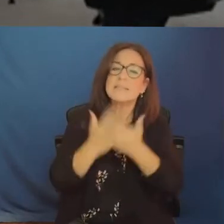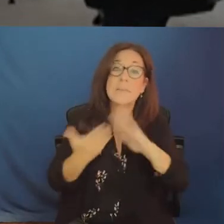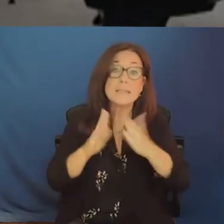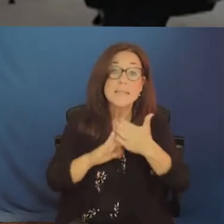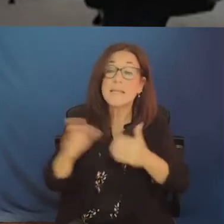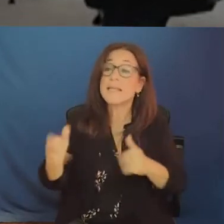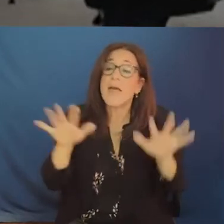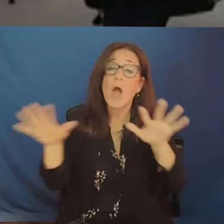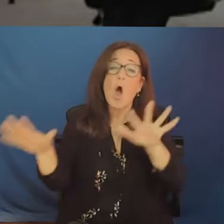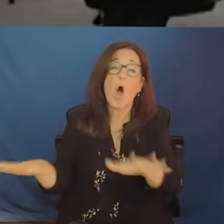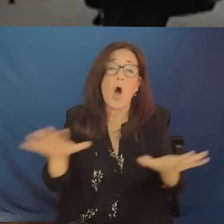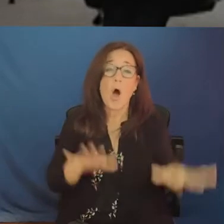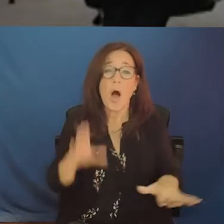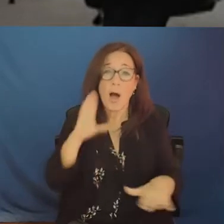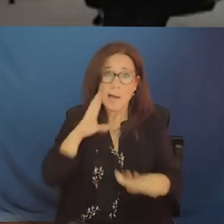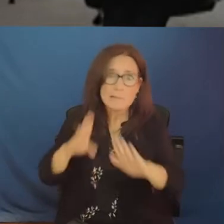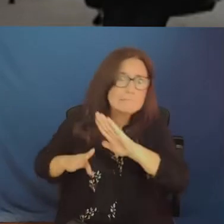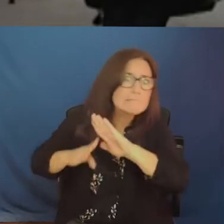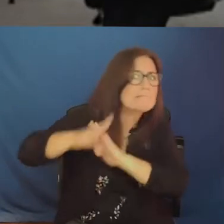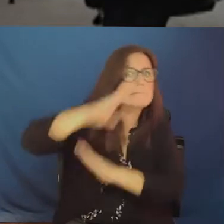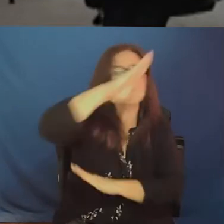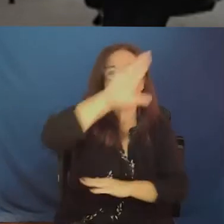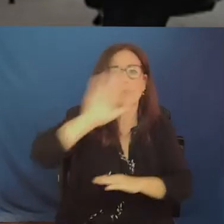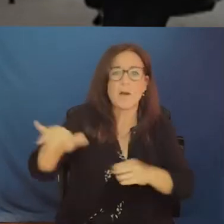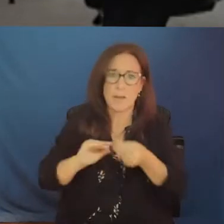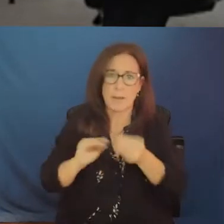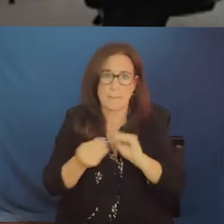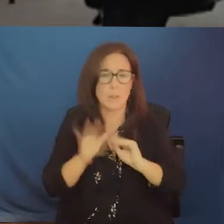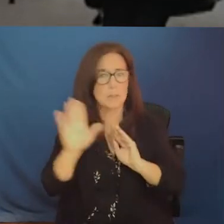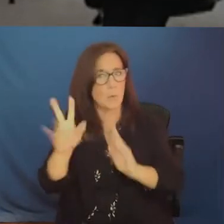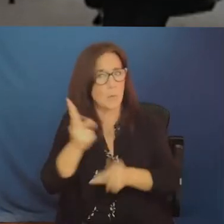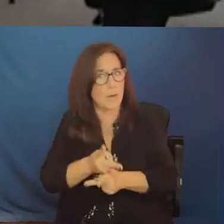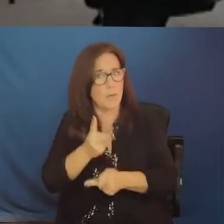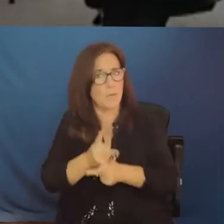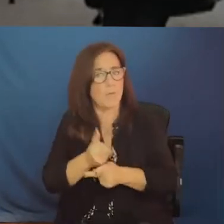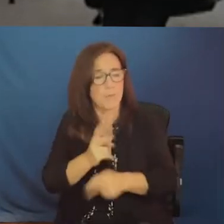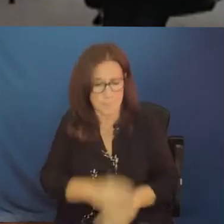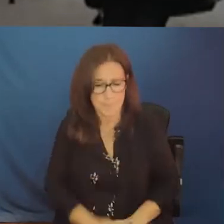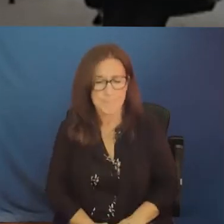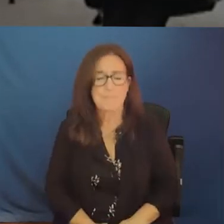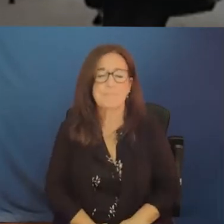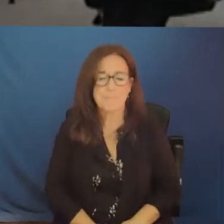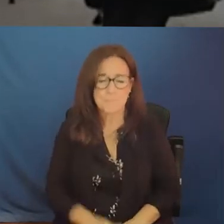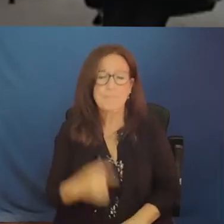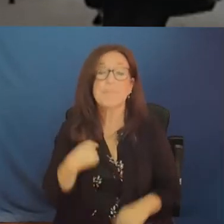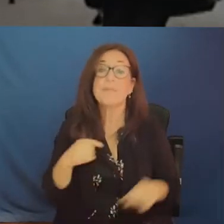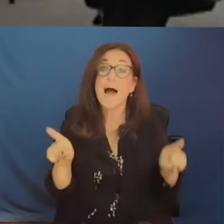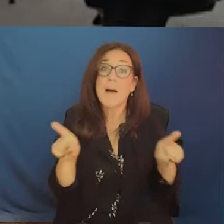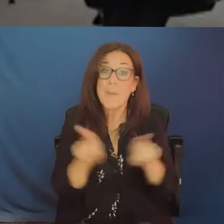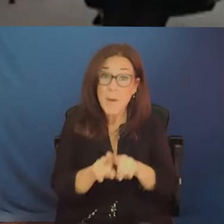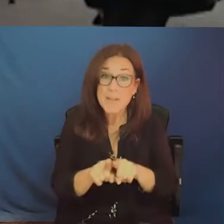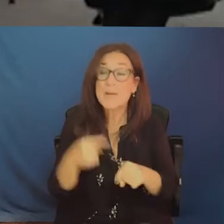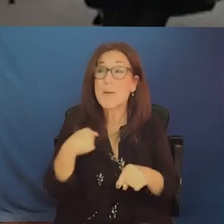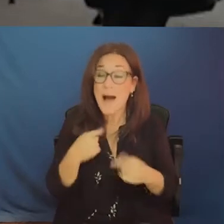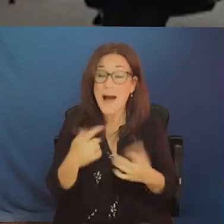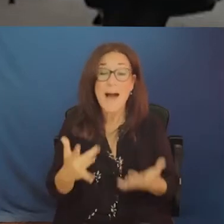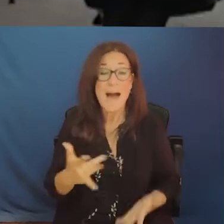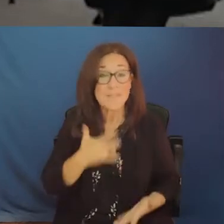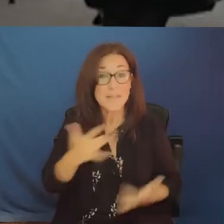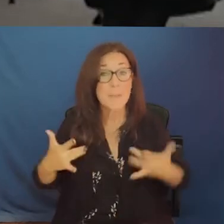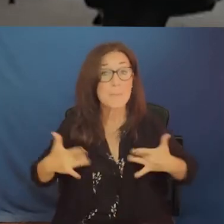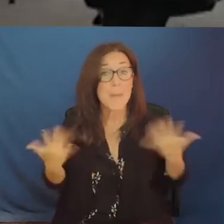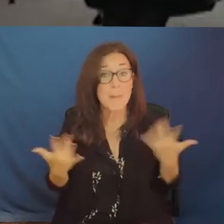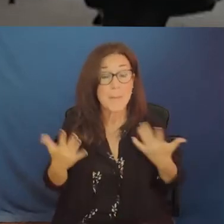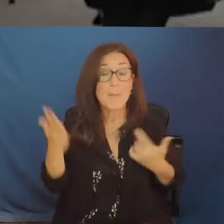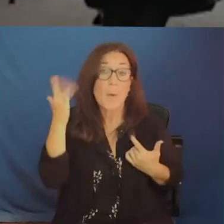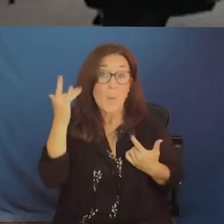see resurgences. I'm also looking forward to the many school events planned in the coming days and weeks, such